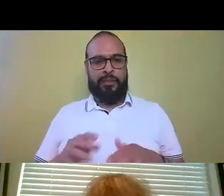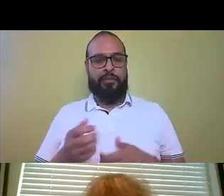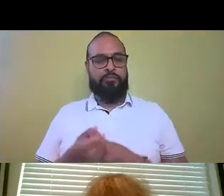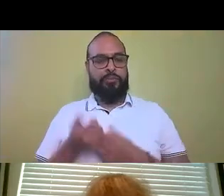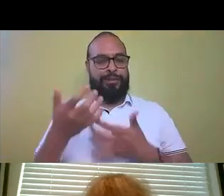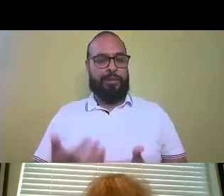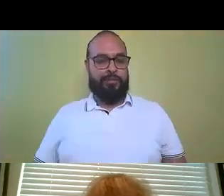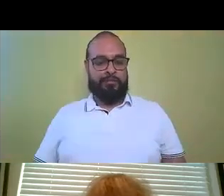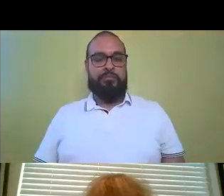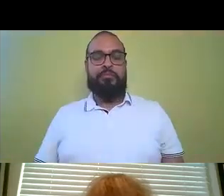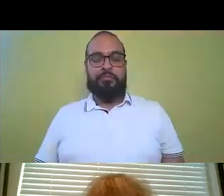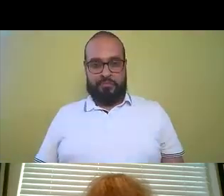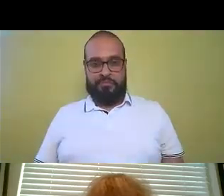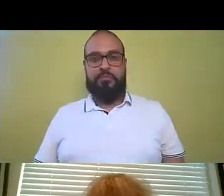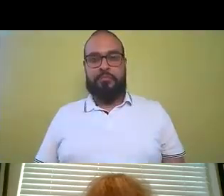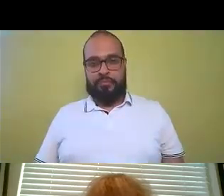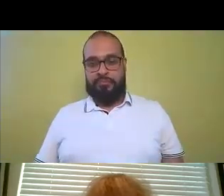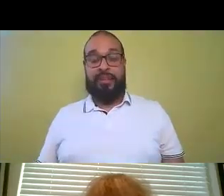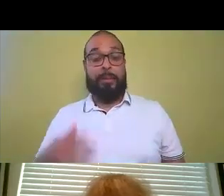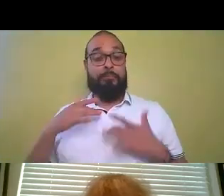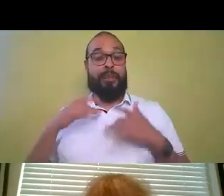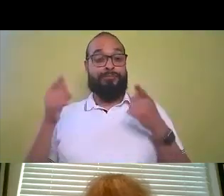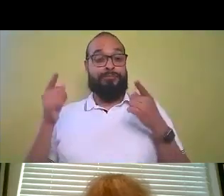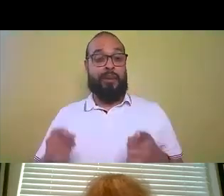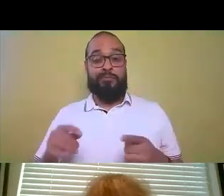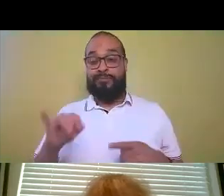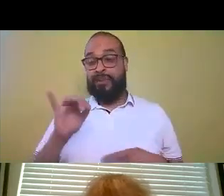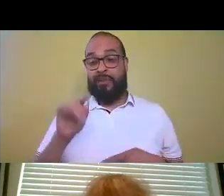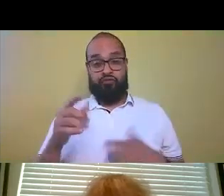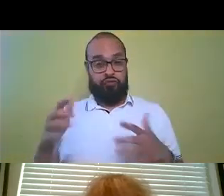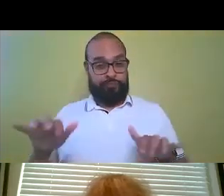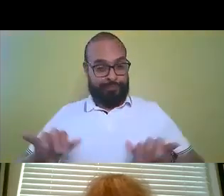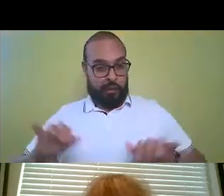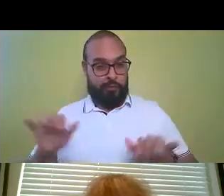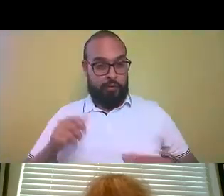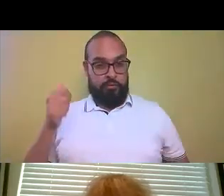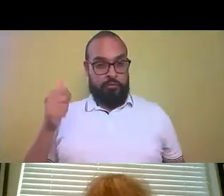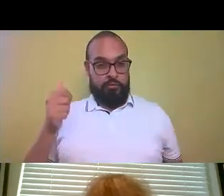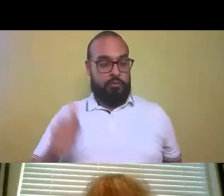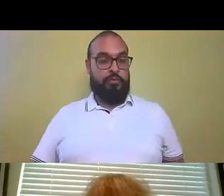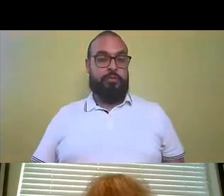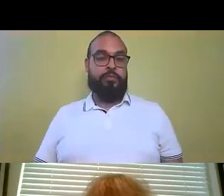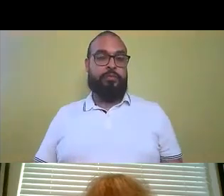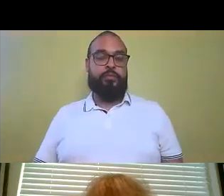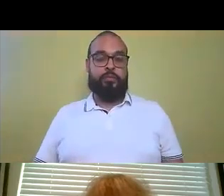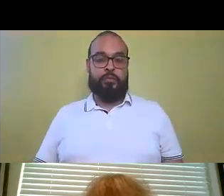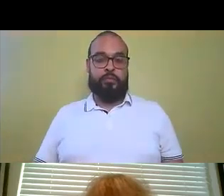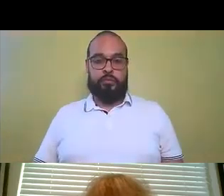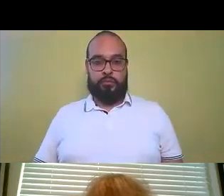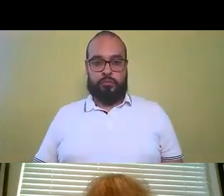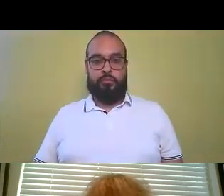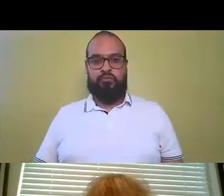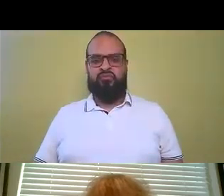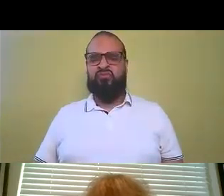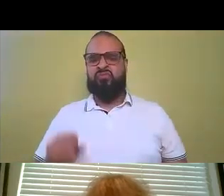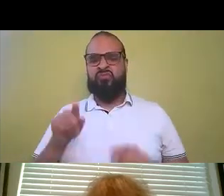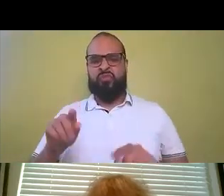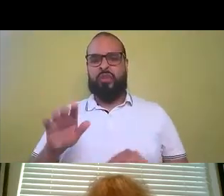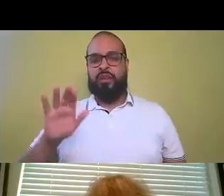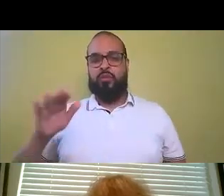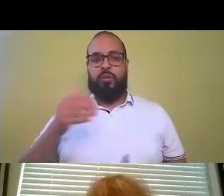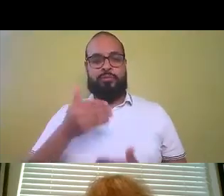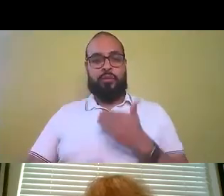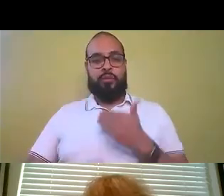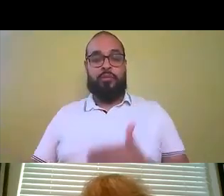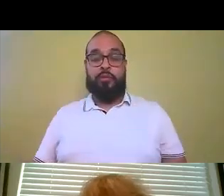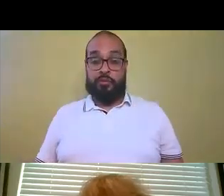that that you get when you're an active participant, when you're an active participant in your process.